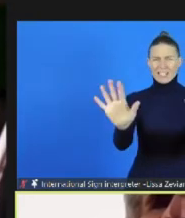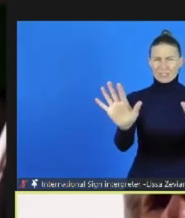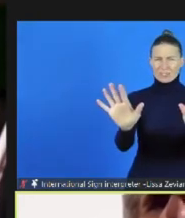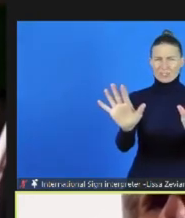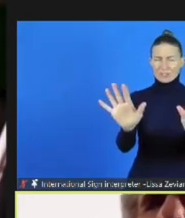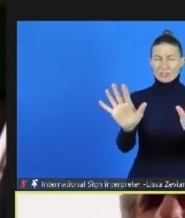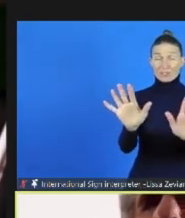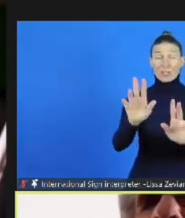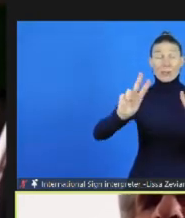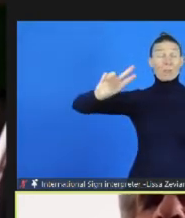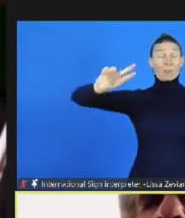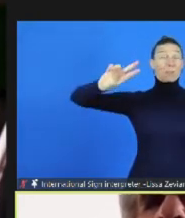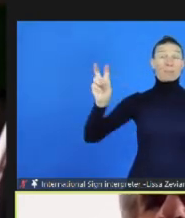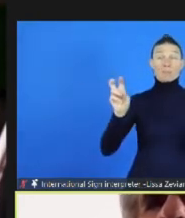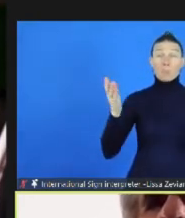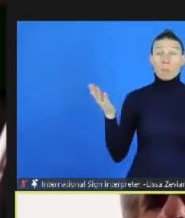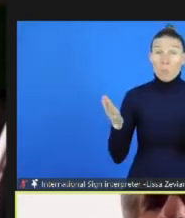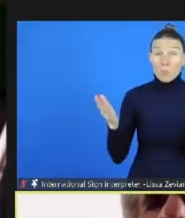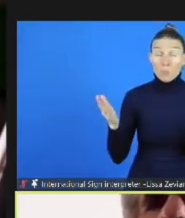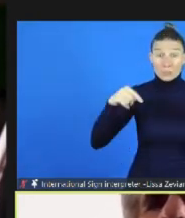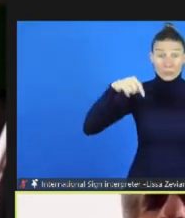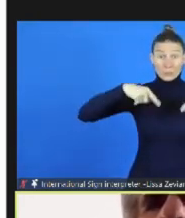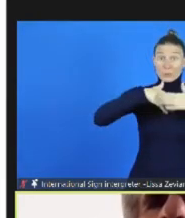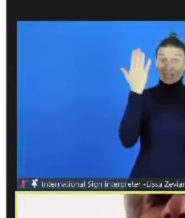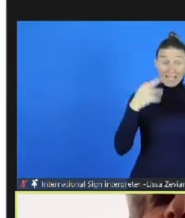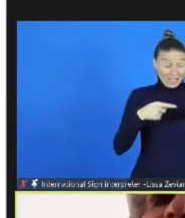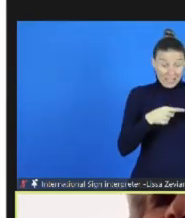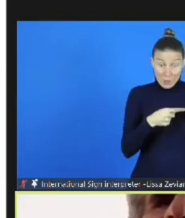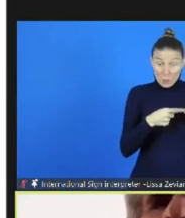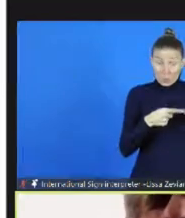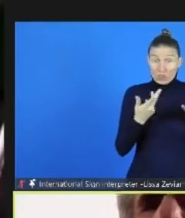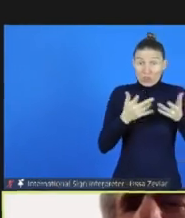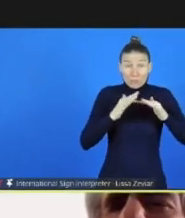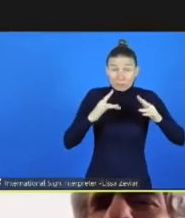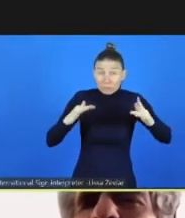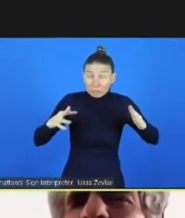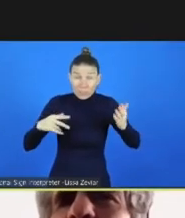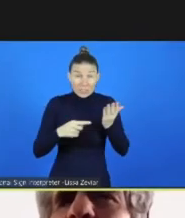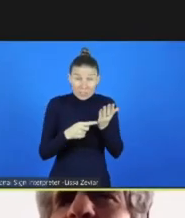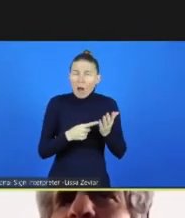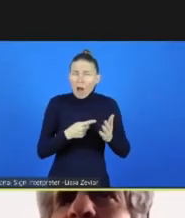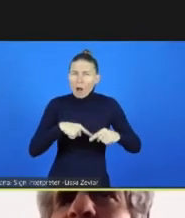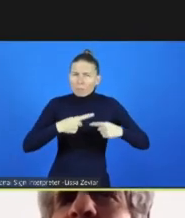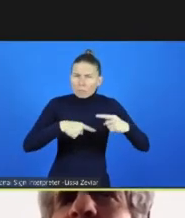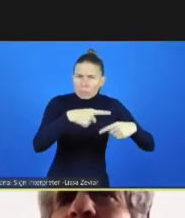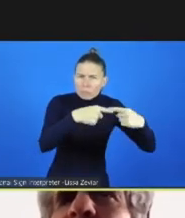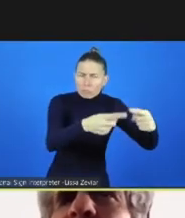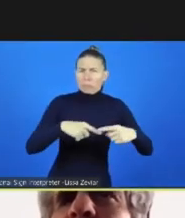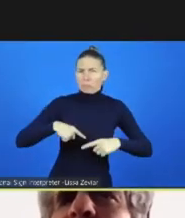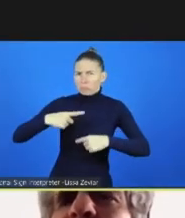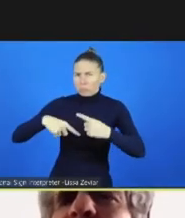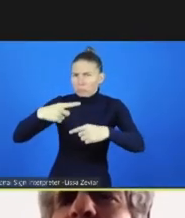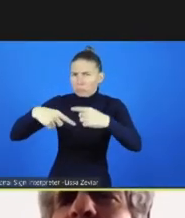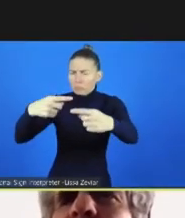is whatever it is today and will no doubt develop in places and areas where today